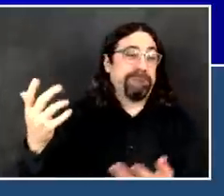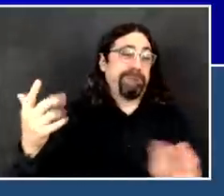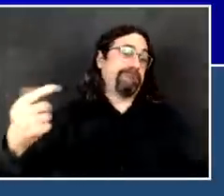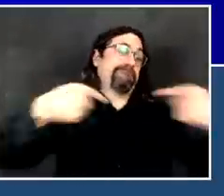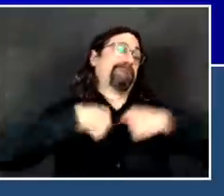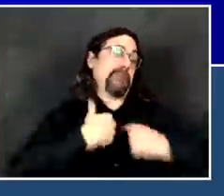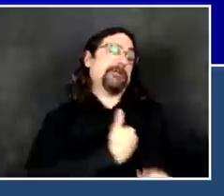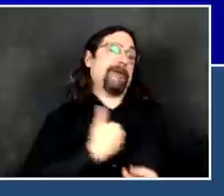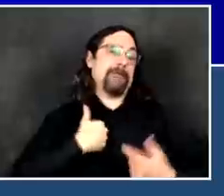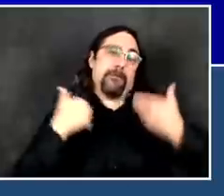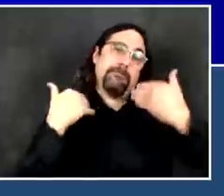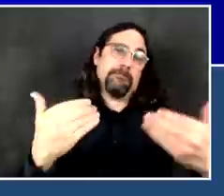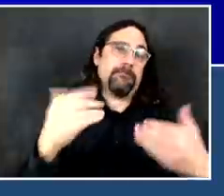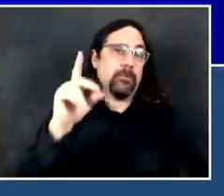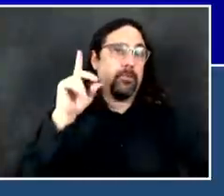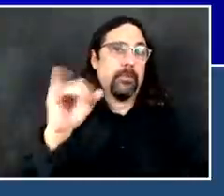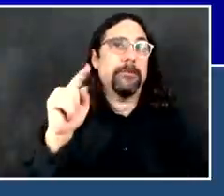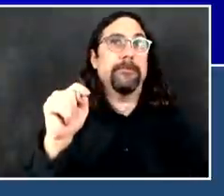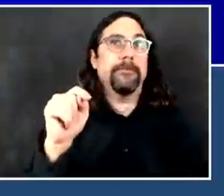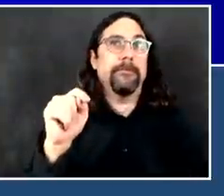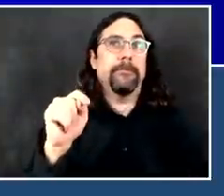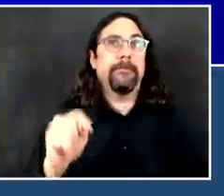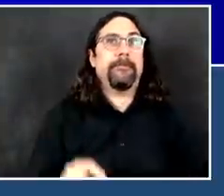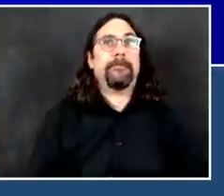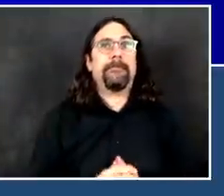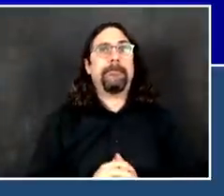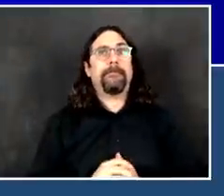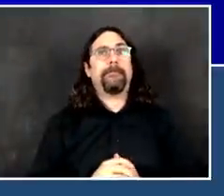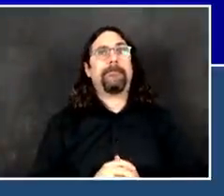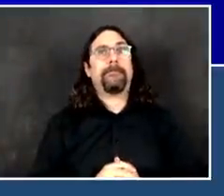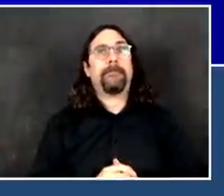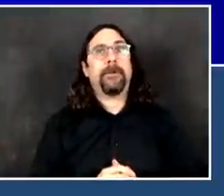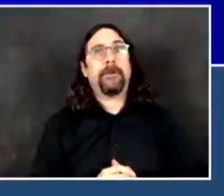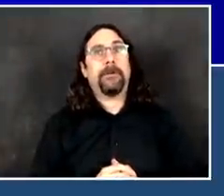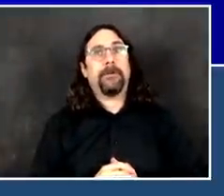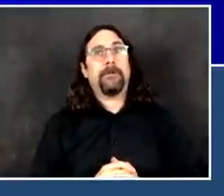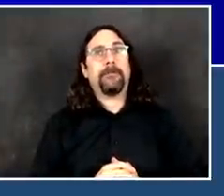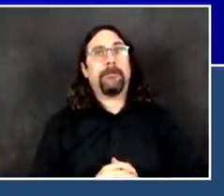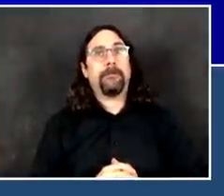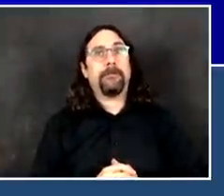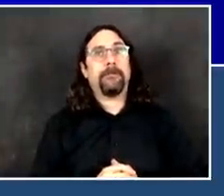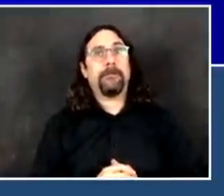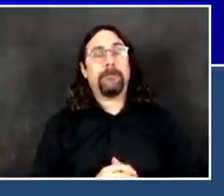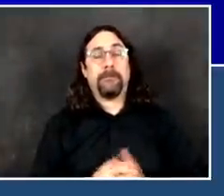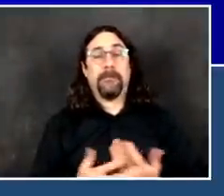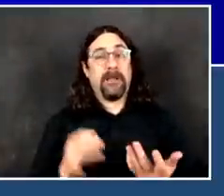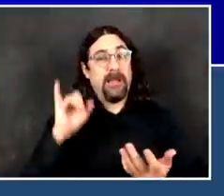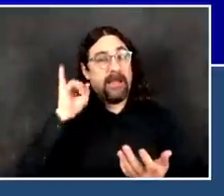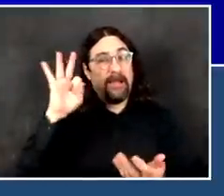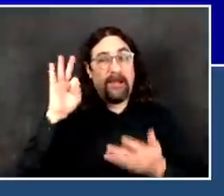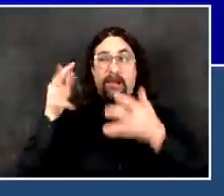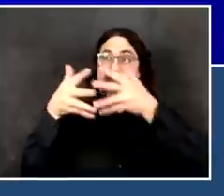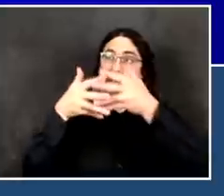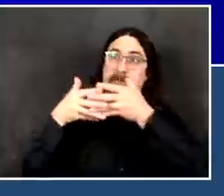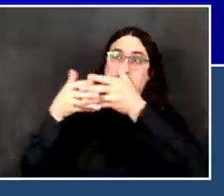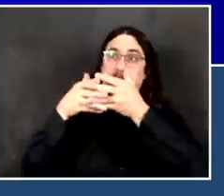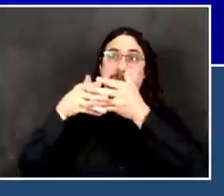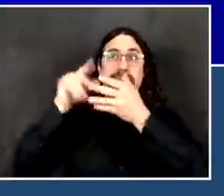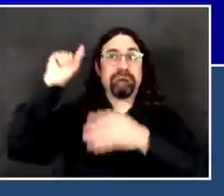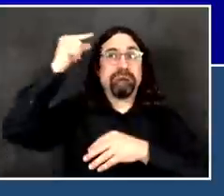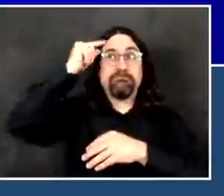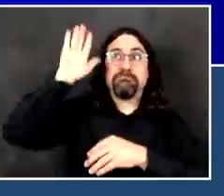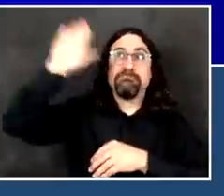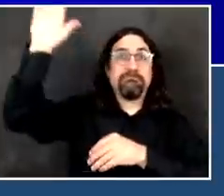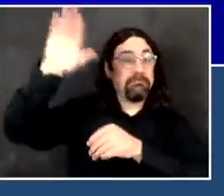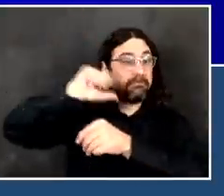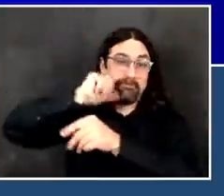City, we will protect ourselves. With the leadership of the Economic Development Corporation and working with our healthcare leadership, we will create